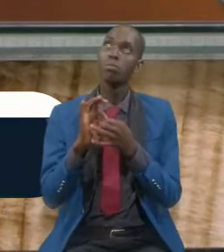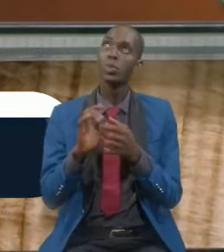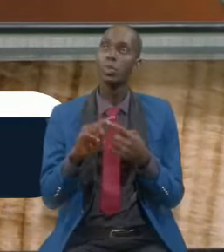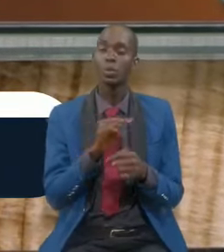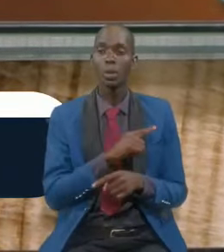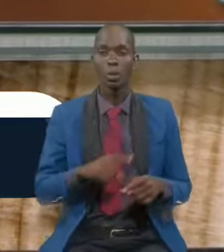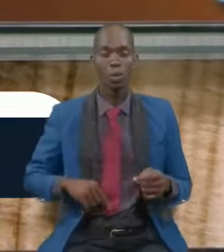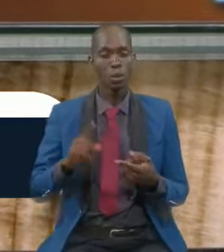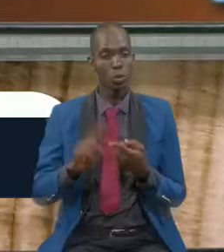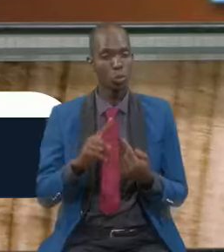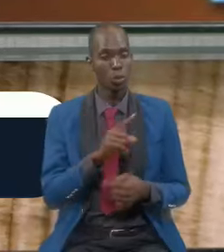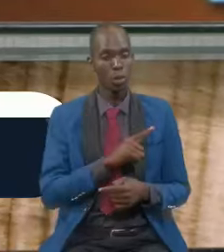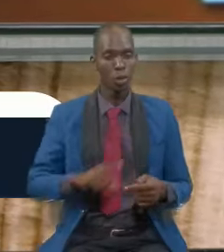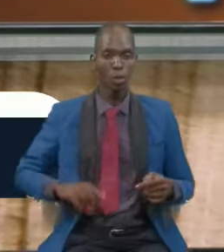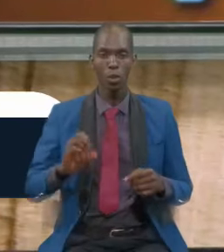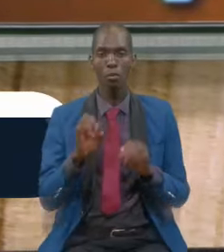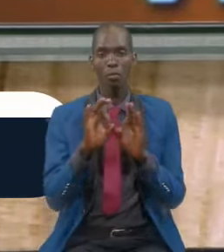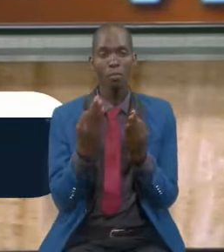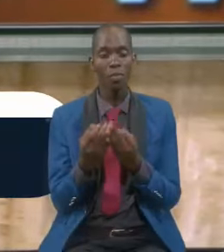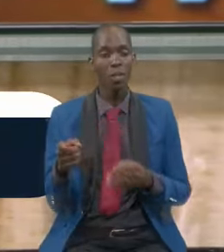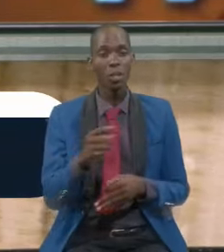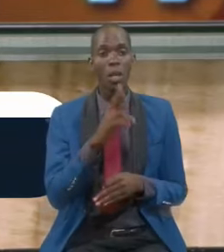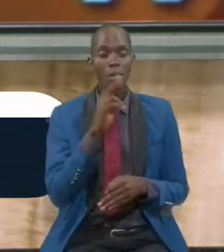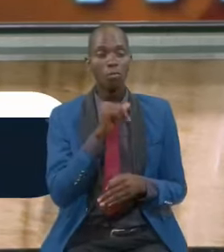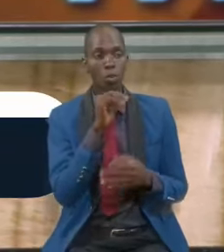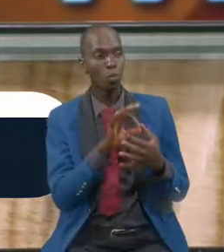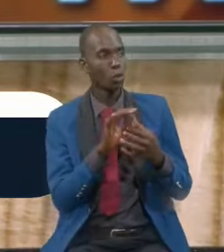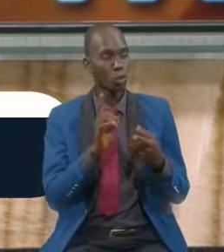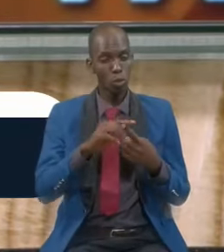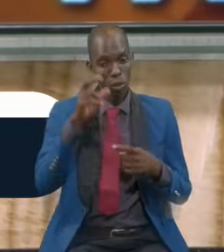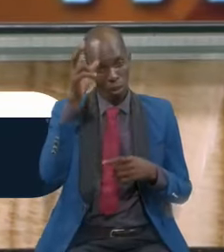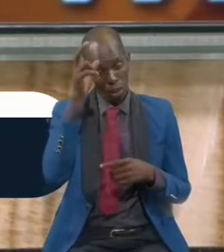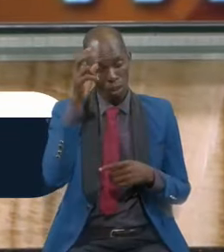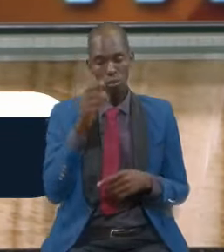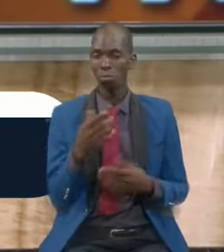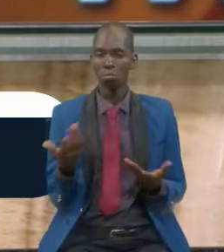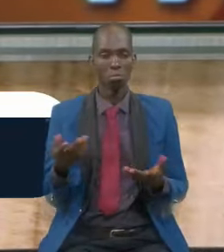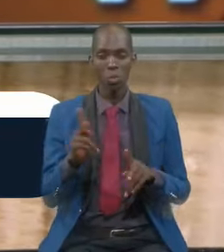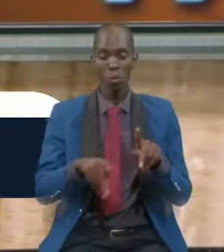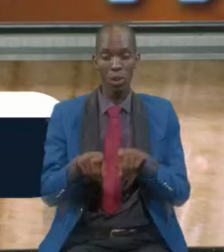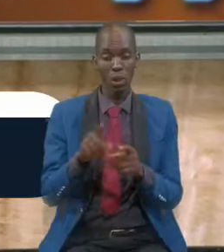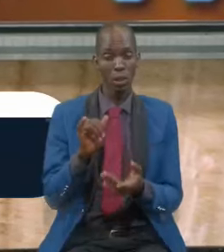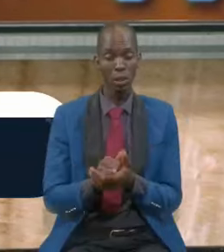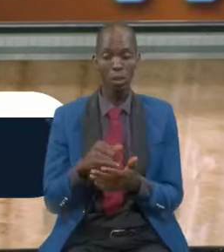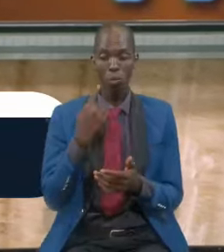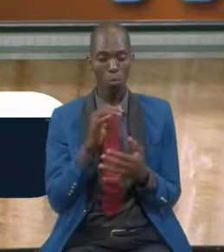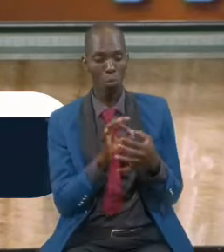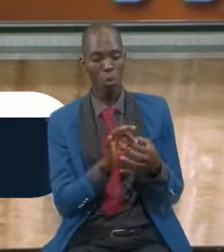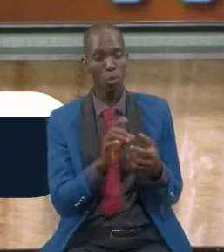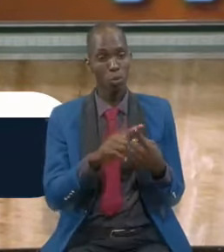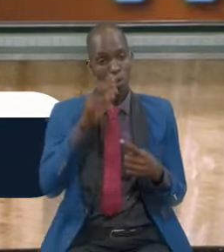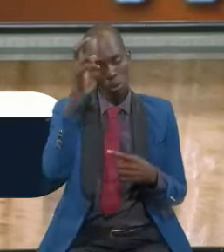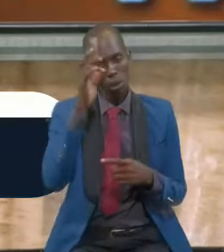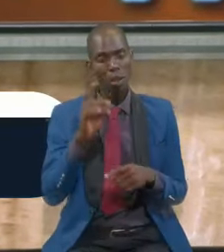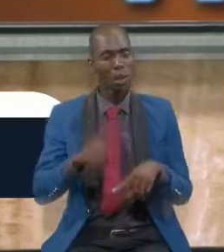Lord's family. They do not belong to Satan. They will not be brethren. They do not belong to this